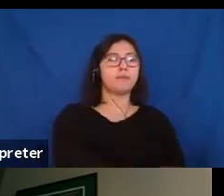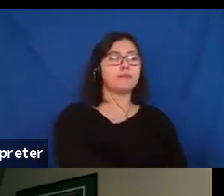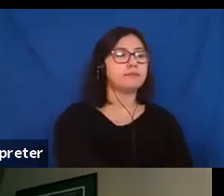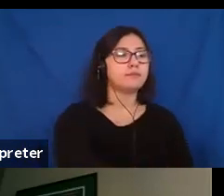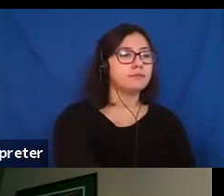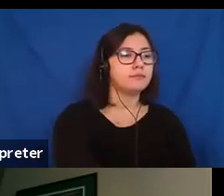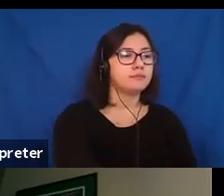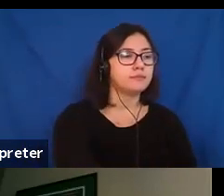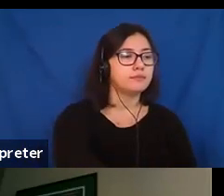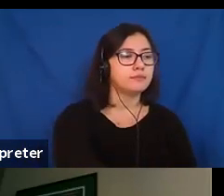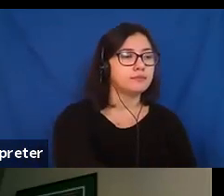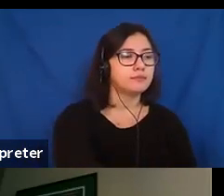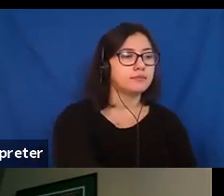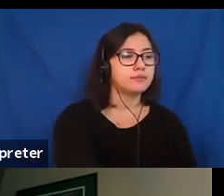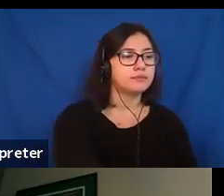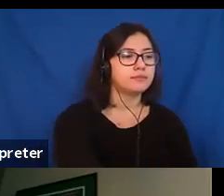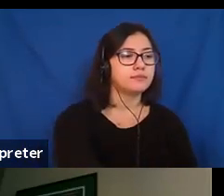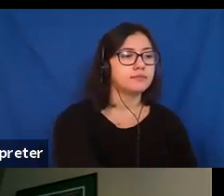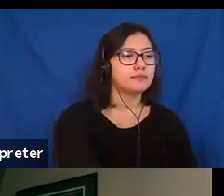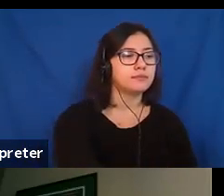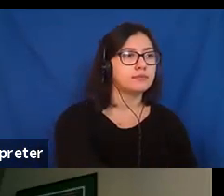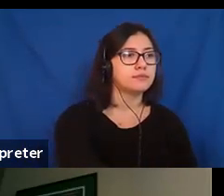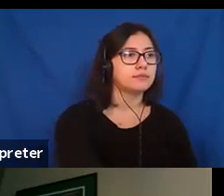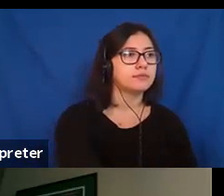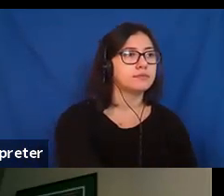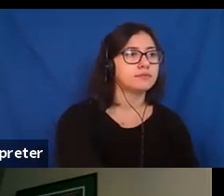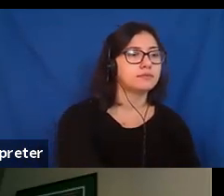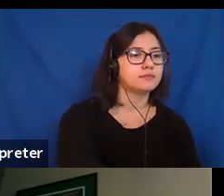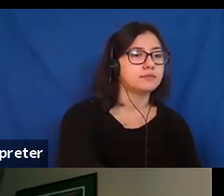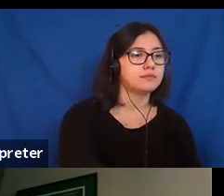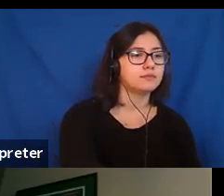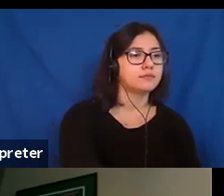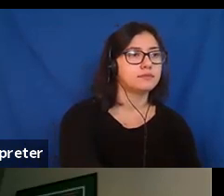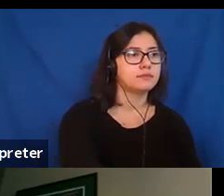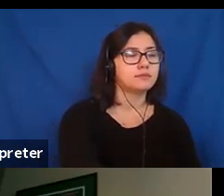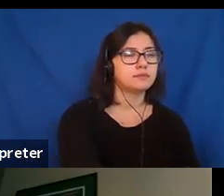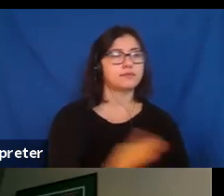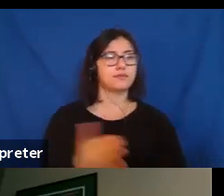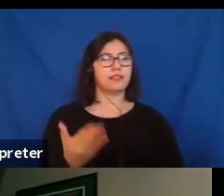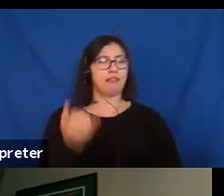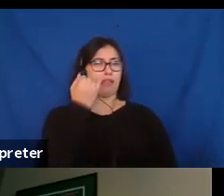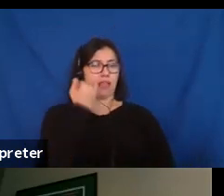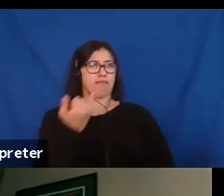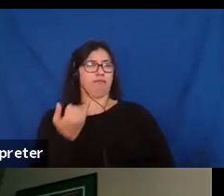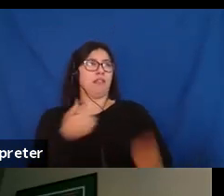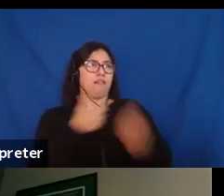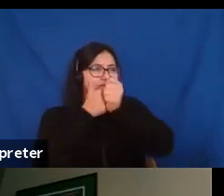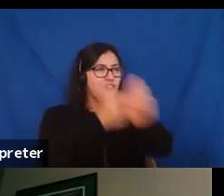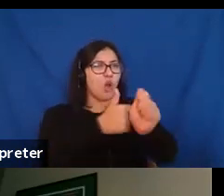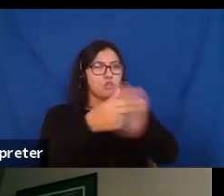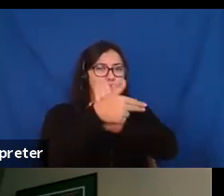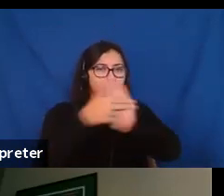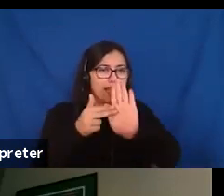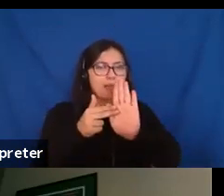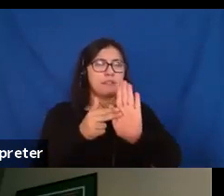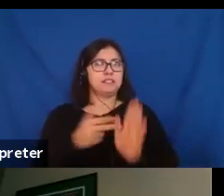that when you're not operating within the box of a stereotype, you don't feel. Yeah, Sarko, you're getting to it. It's